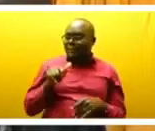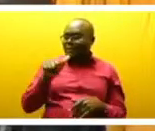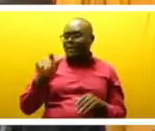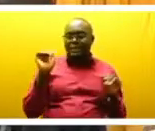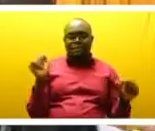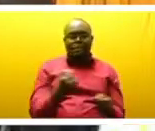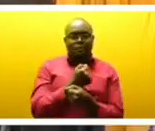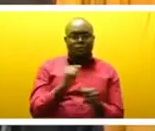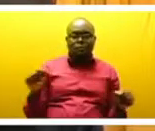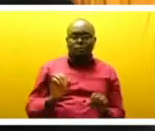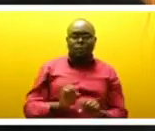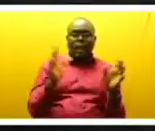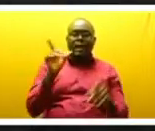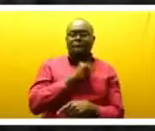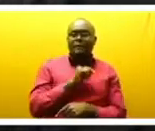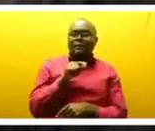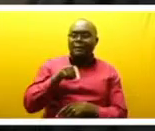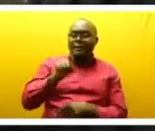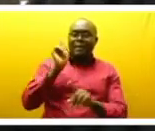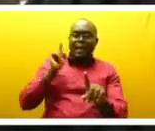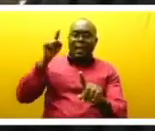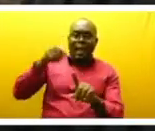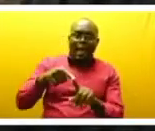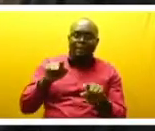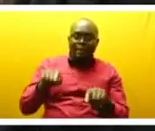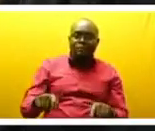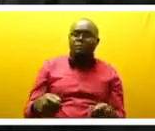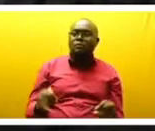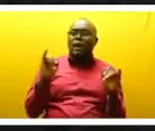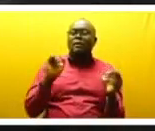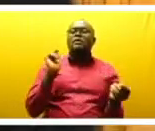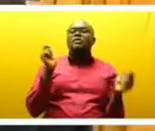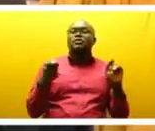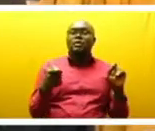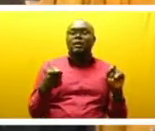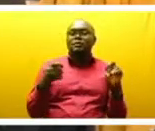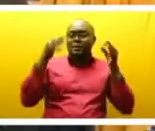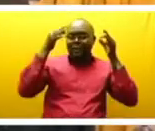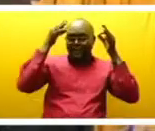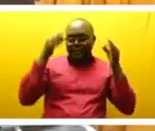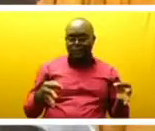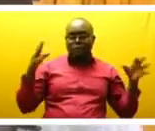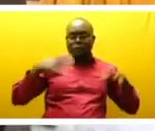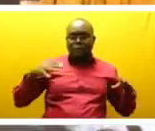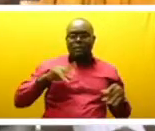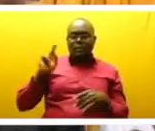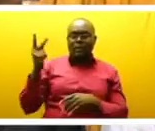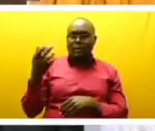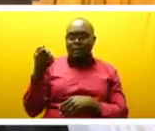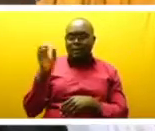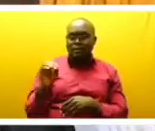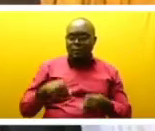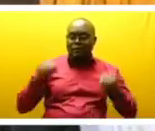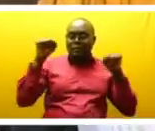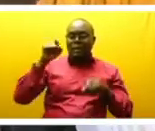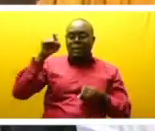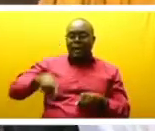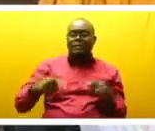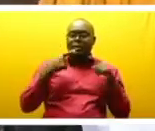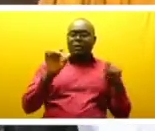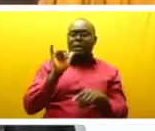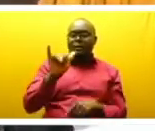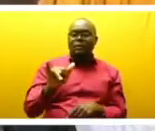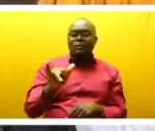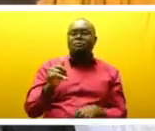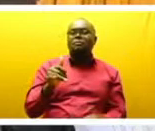It was very clear that the intention was to try and veto the will of the people, and therefore the chairman had to declare those results. Number